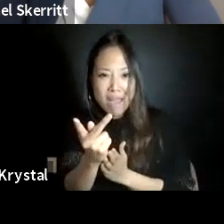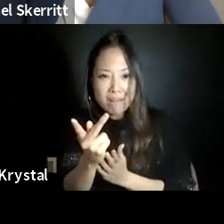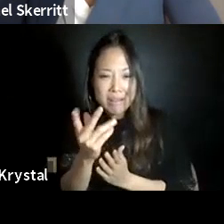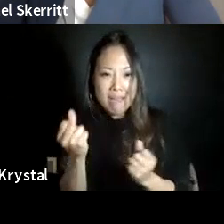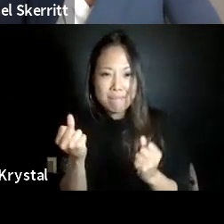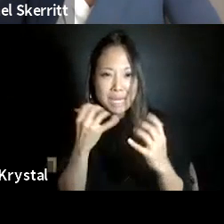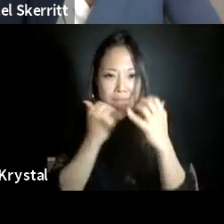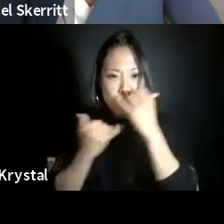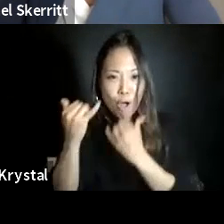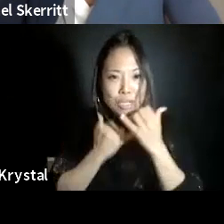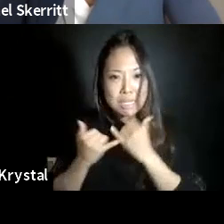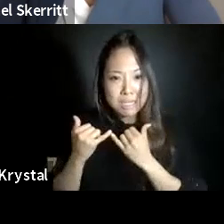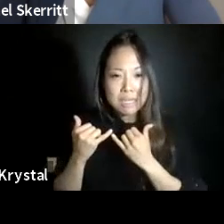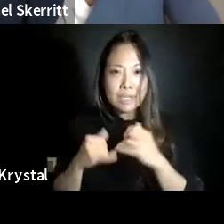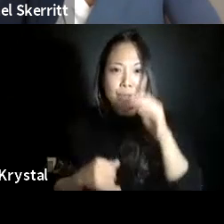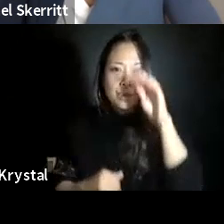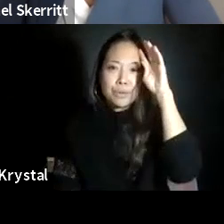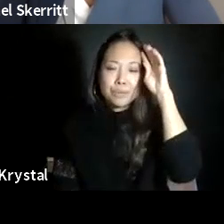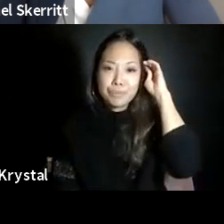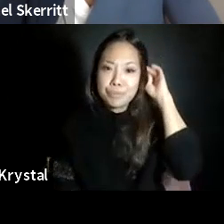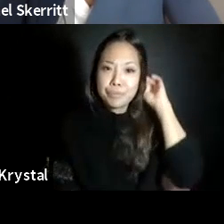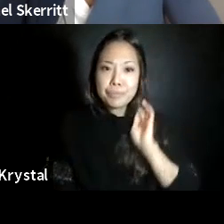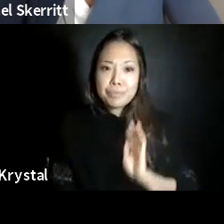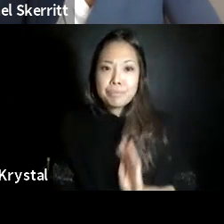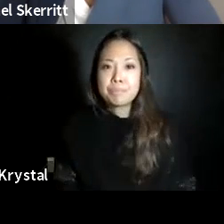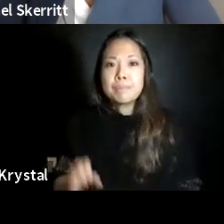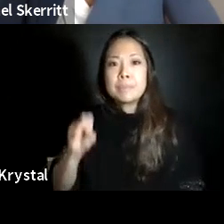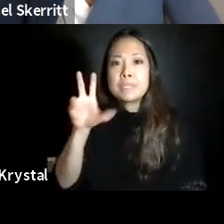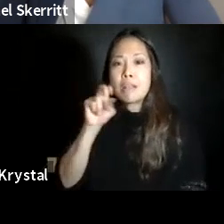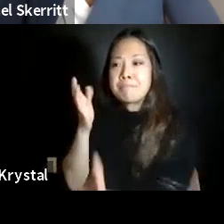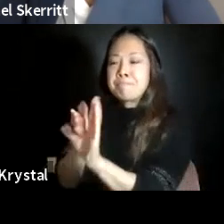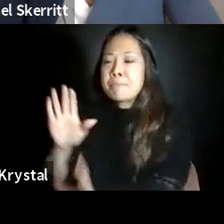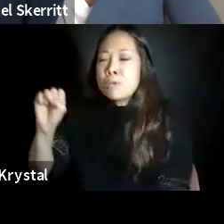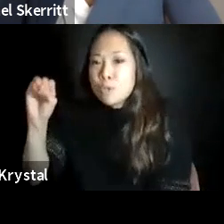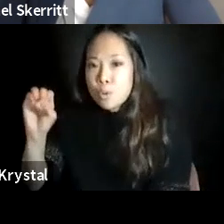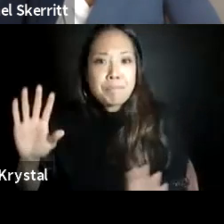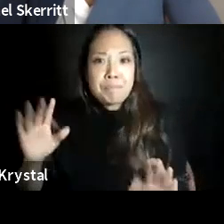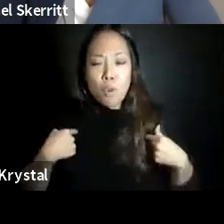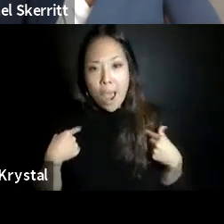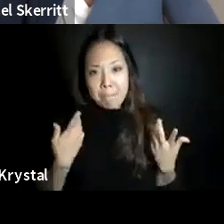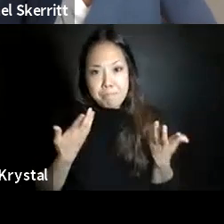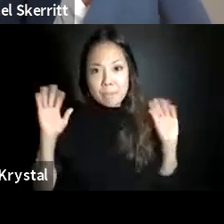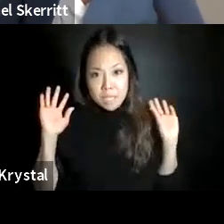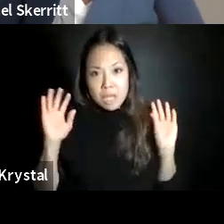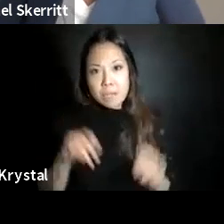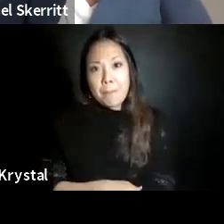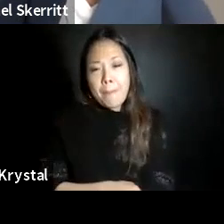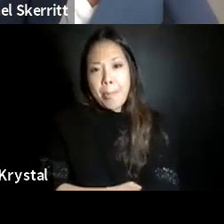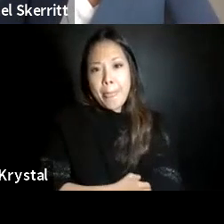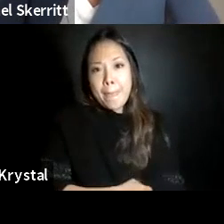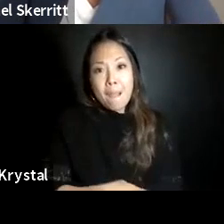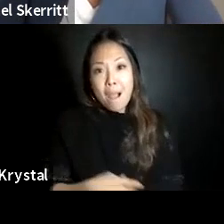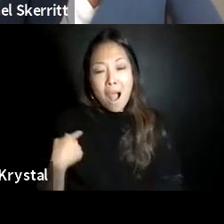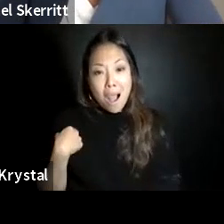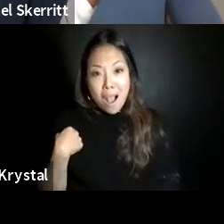So, yeah. No, I'm done. All right. I want to just to suggest and reinforce, I'm opposed